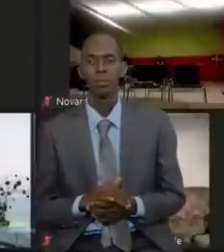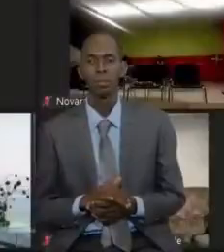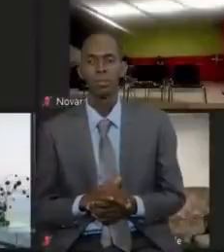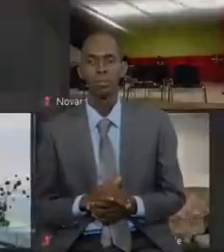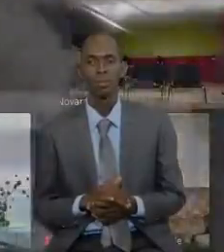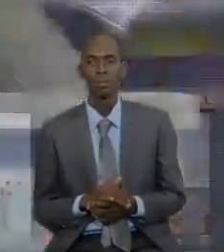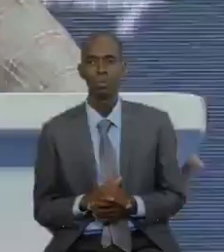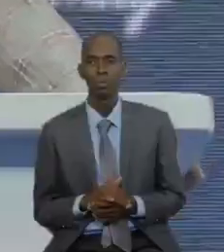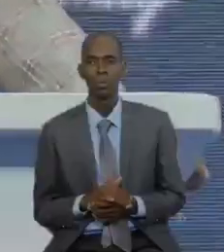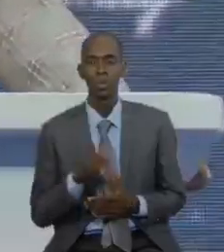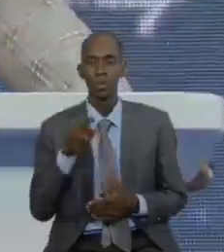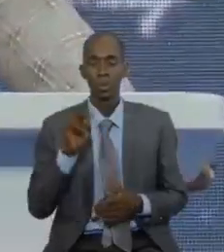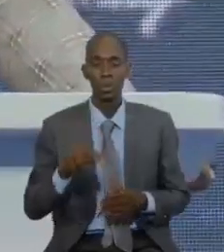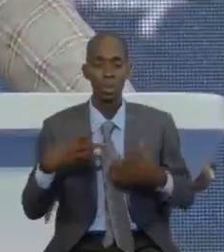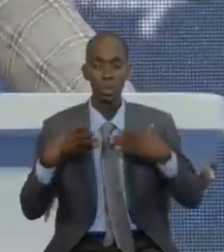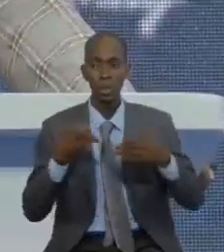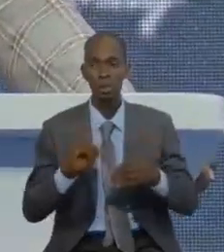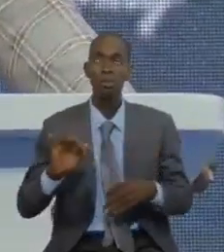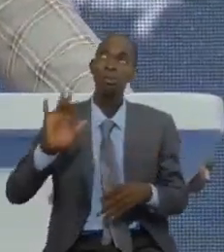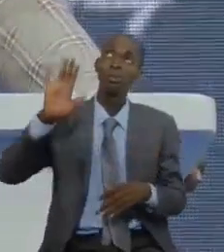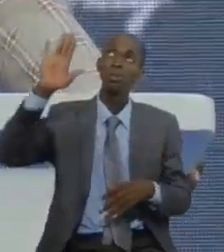You need healing, you raise up one hand,